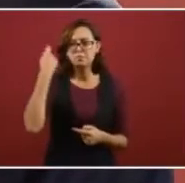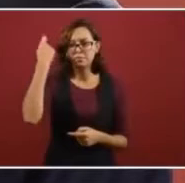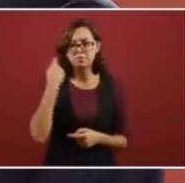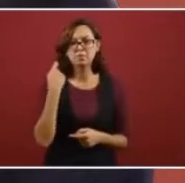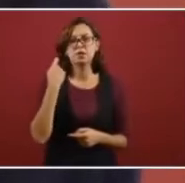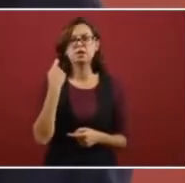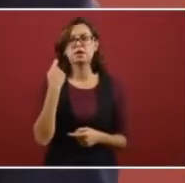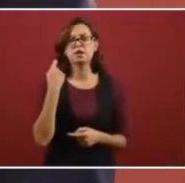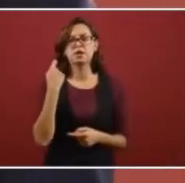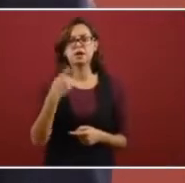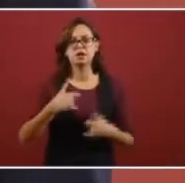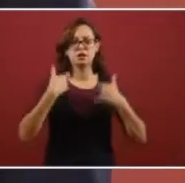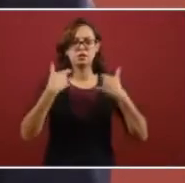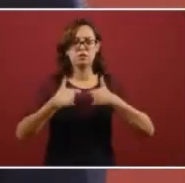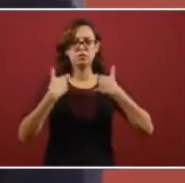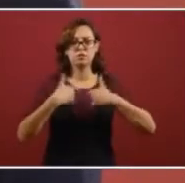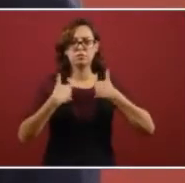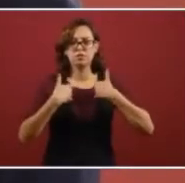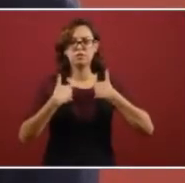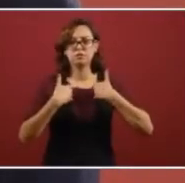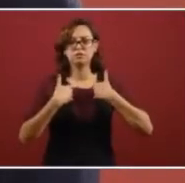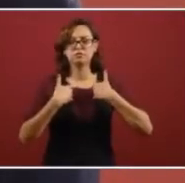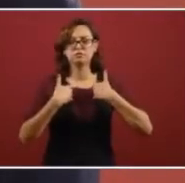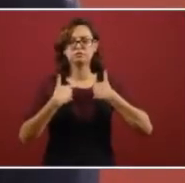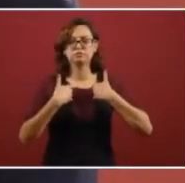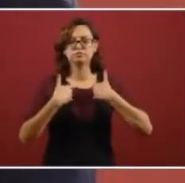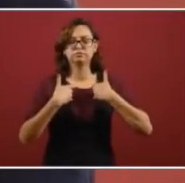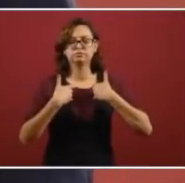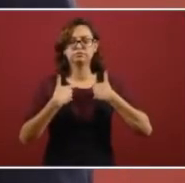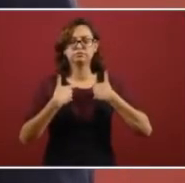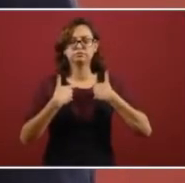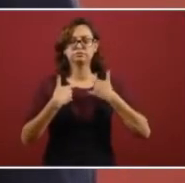the grants for